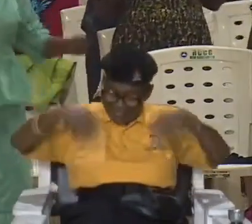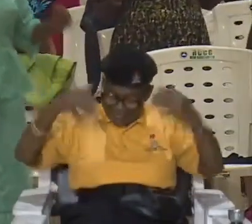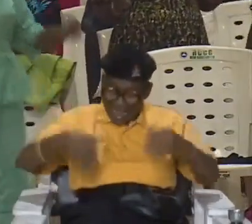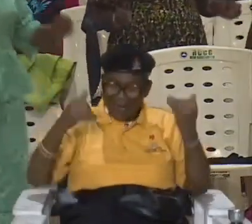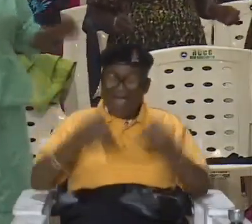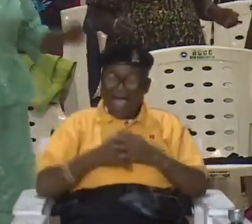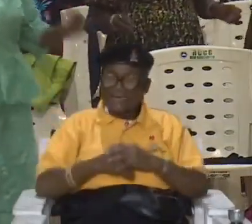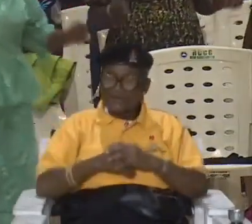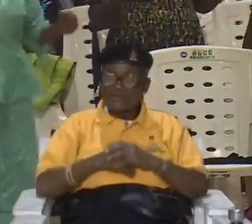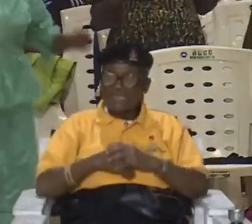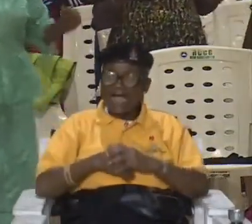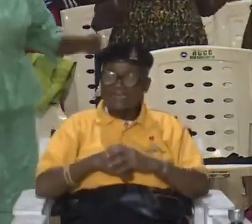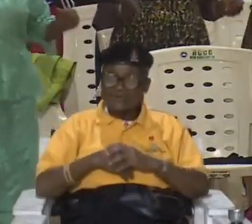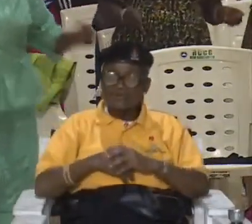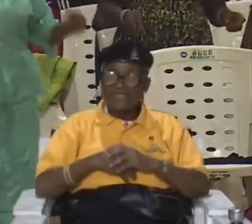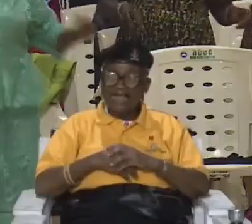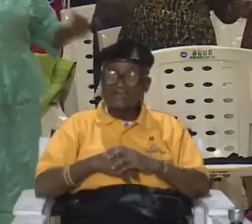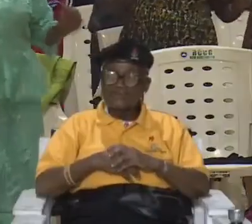Thank you, Father.